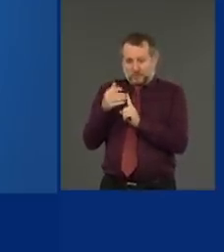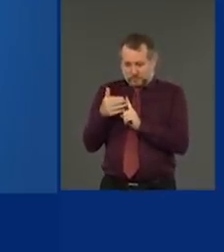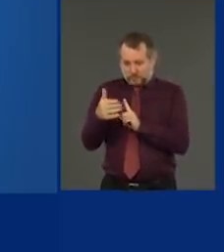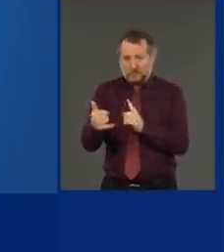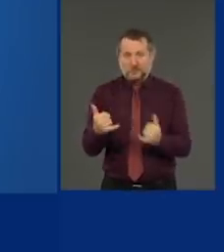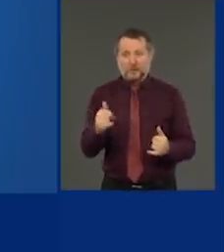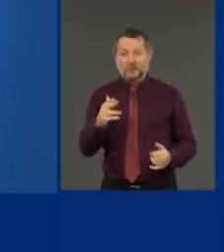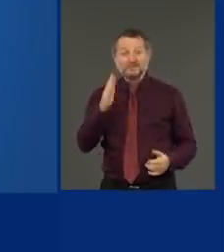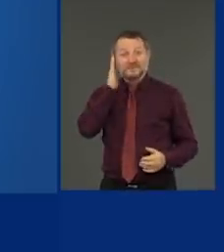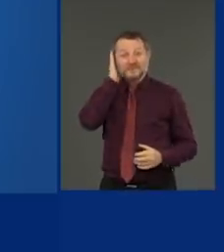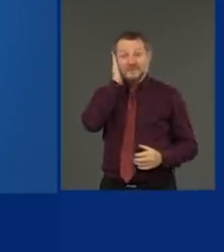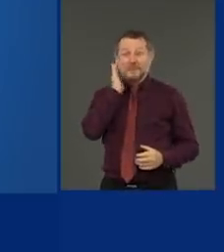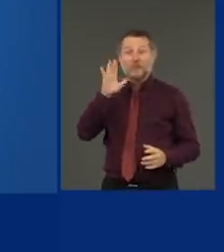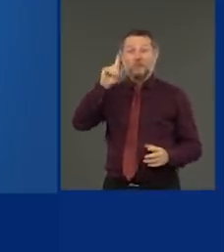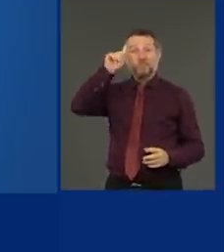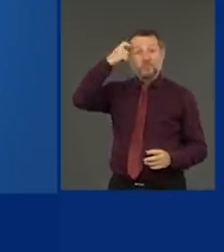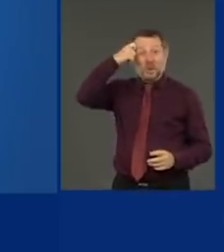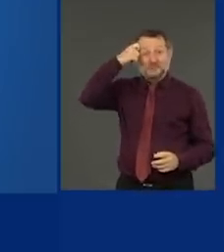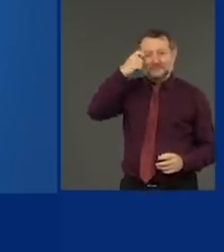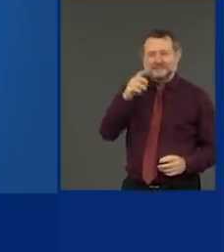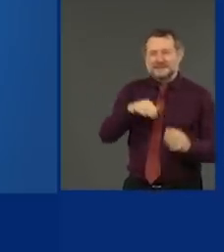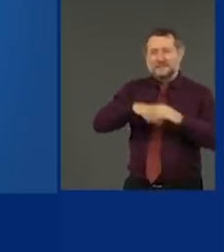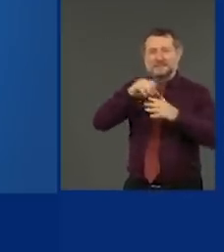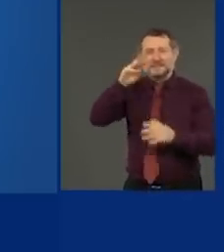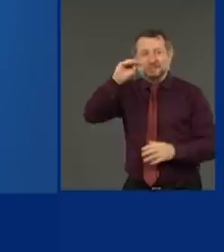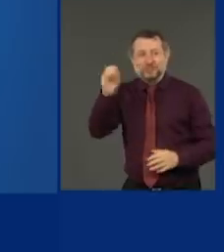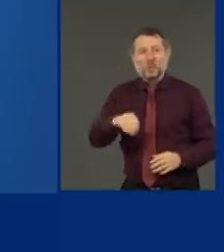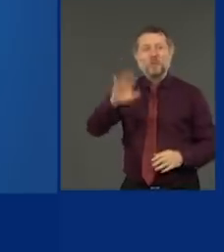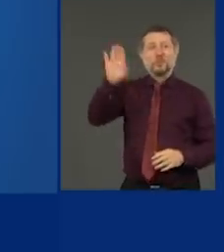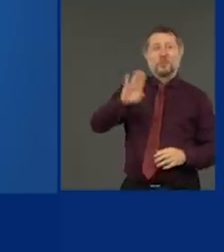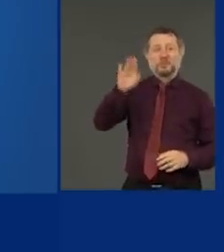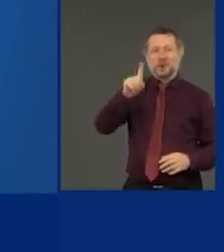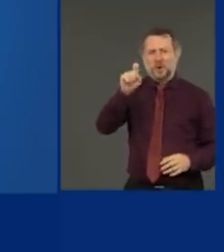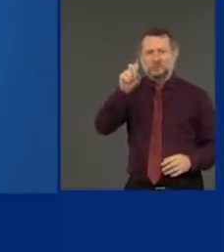Bronx, 60%, Brooklyn, 102%, Manhattan,